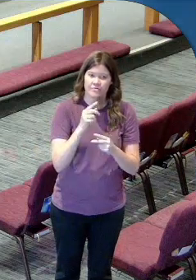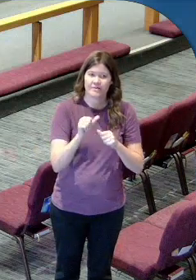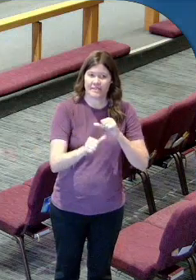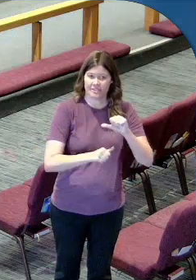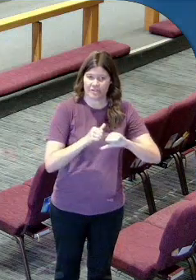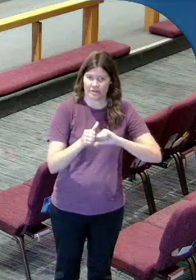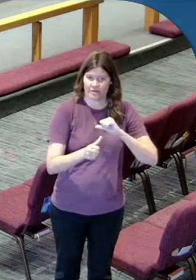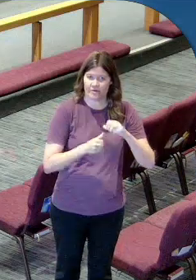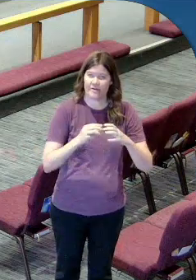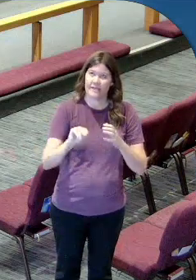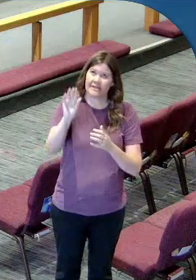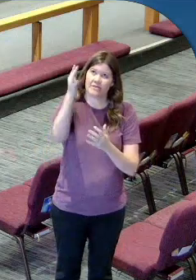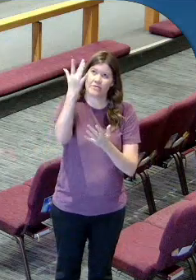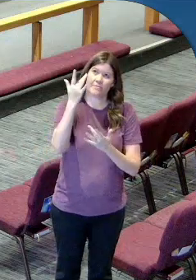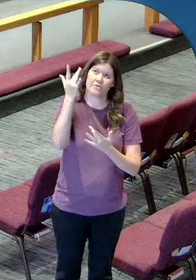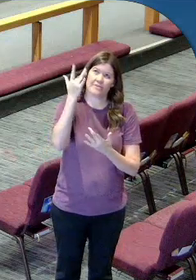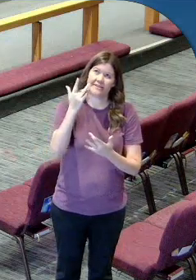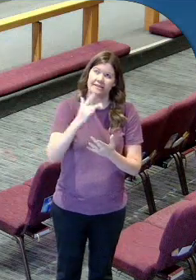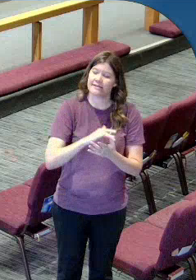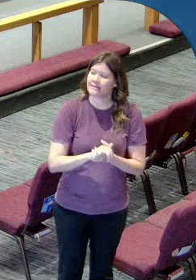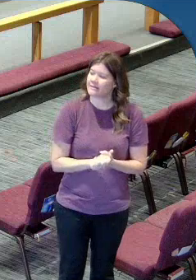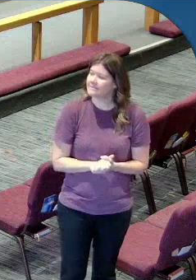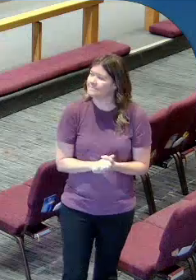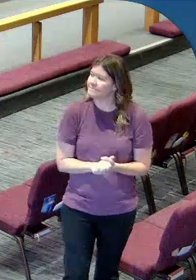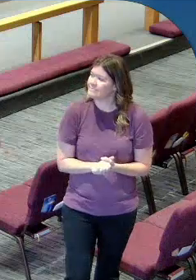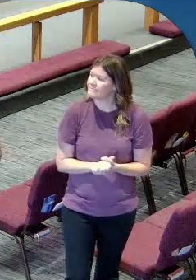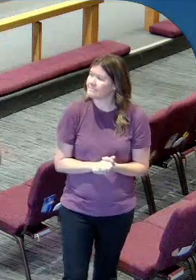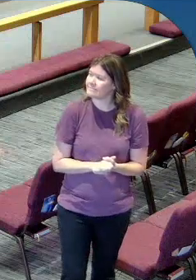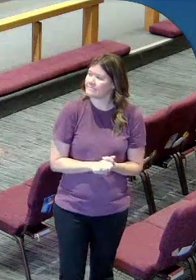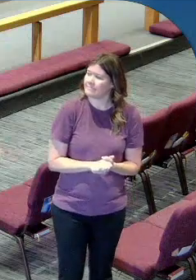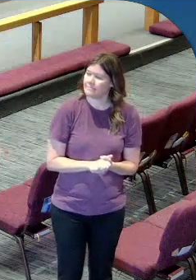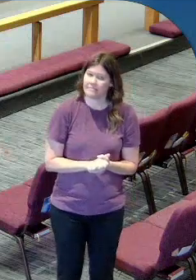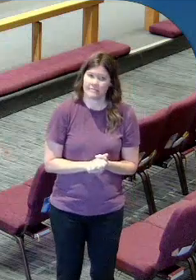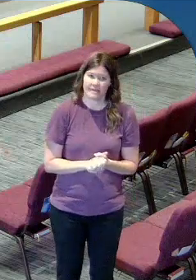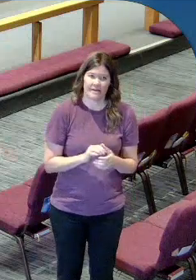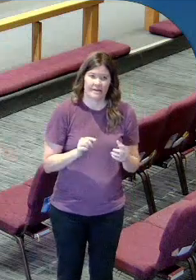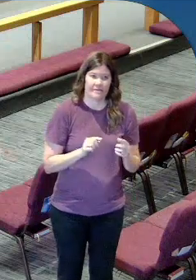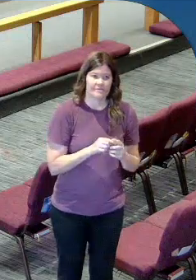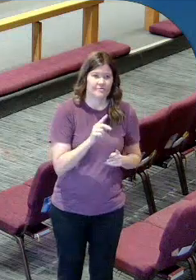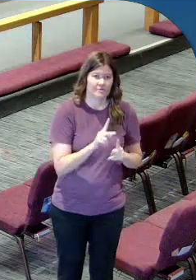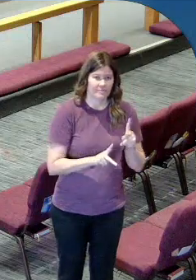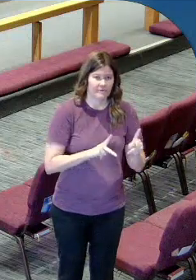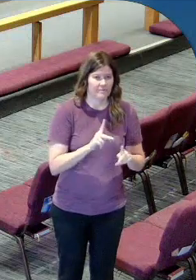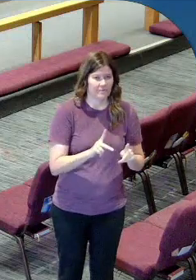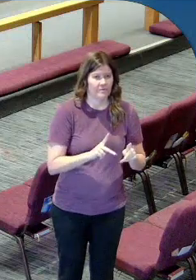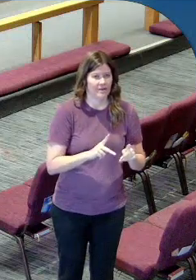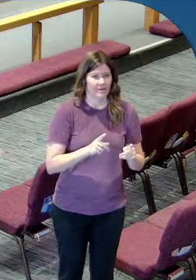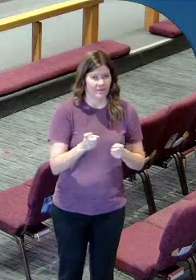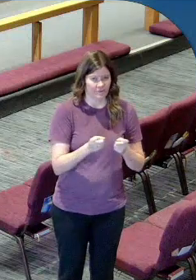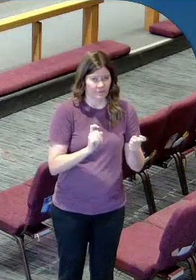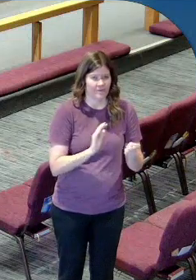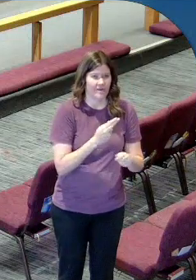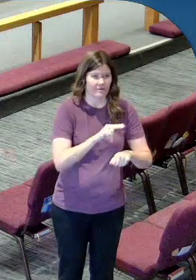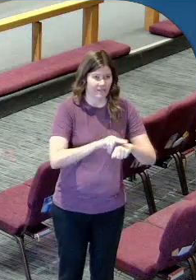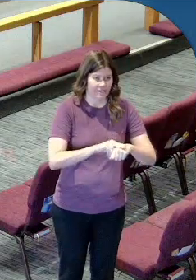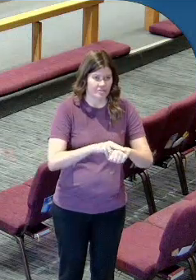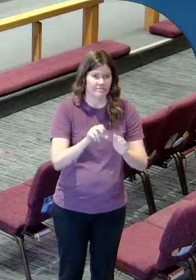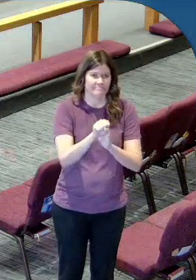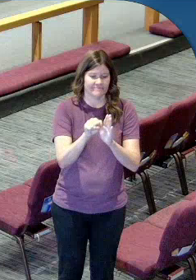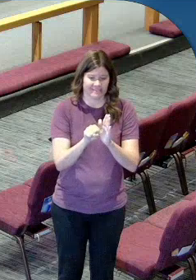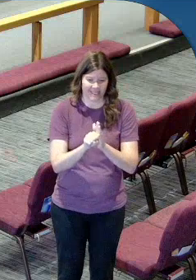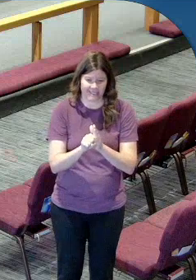in your mercy, hear our prayers. For those entrusted to govern our nation, state, and local